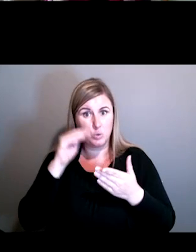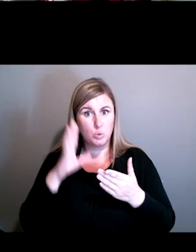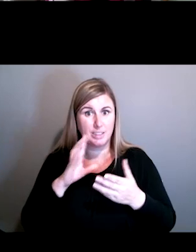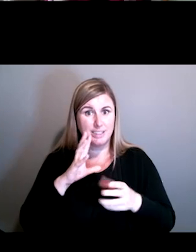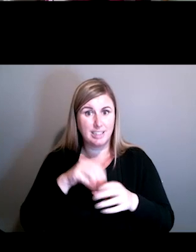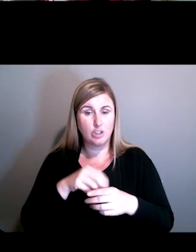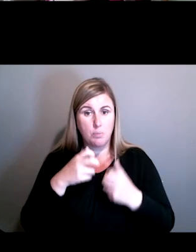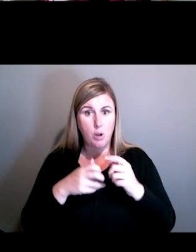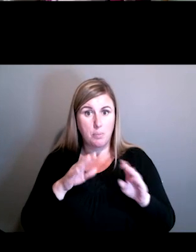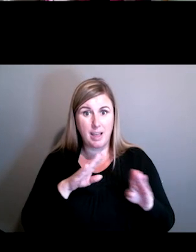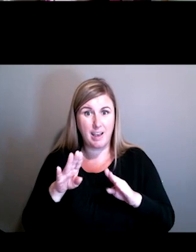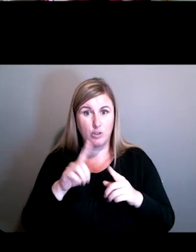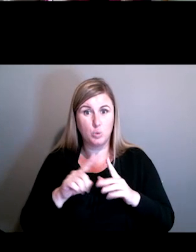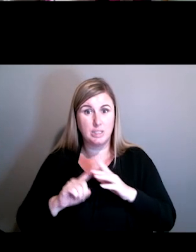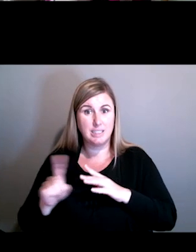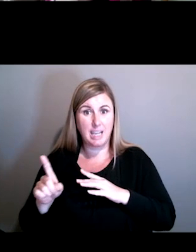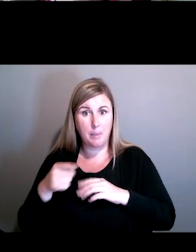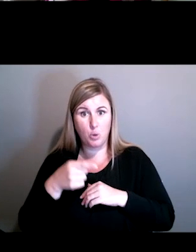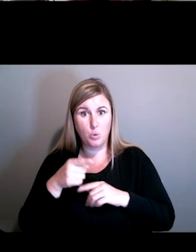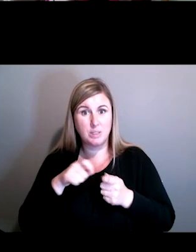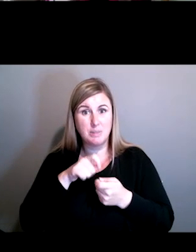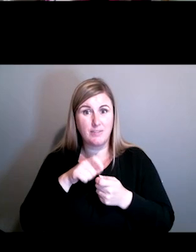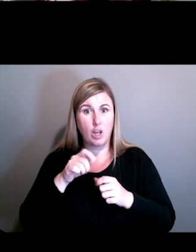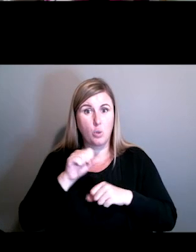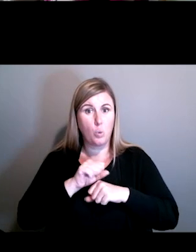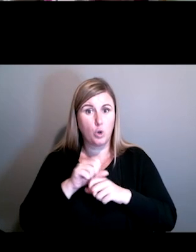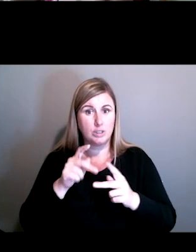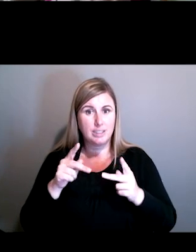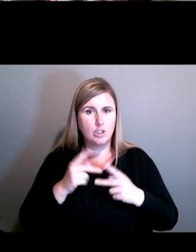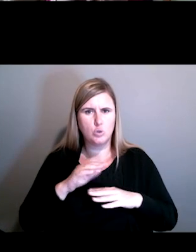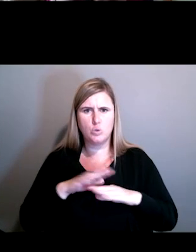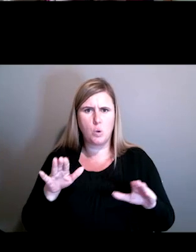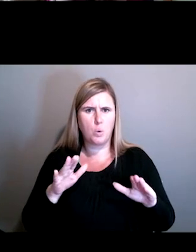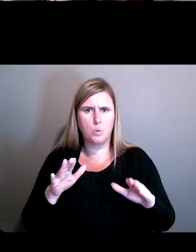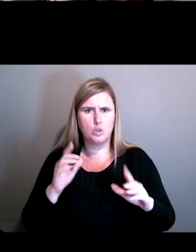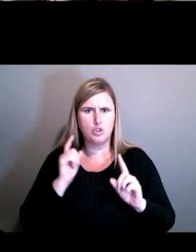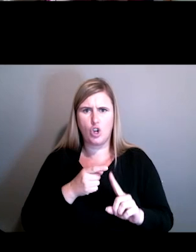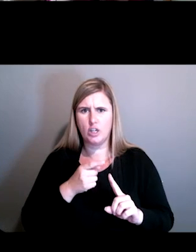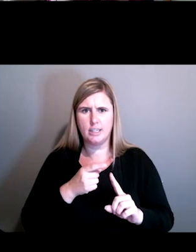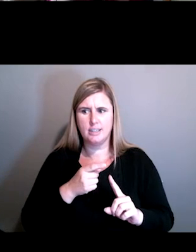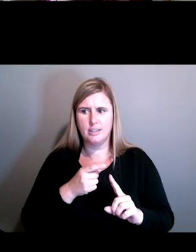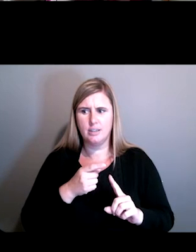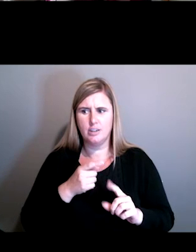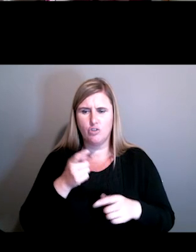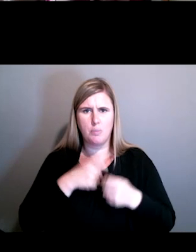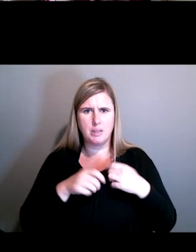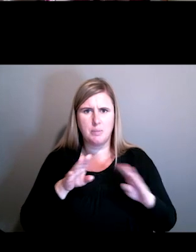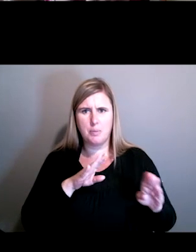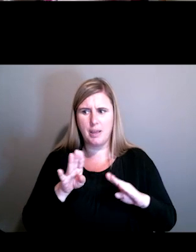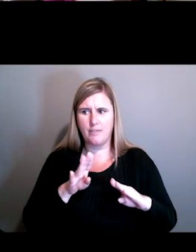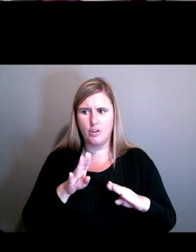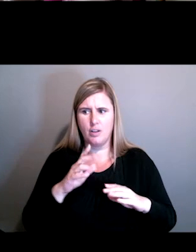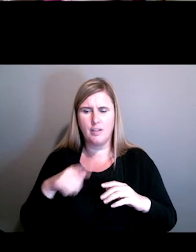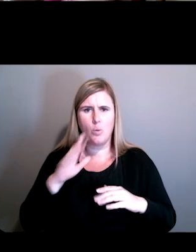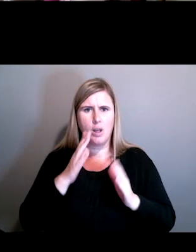you, especially at the workstation, please do not target a replacement behavior of they will ask for a break or they will hand you a